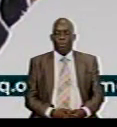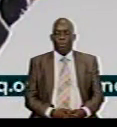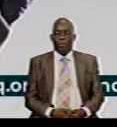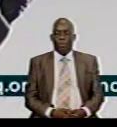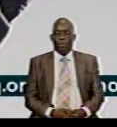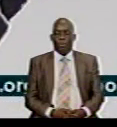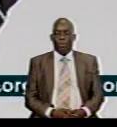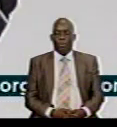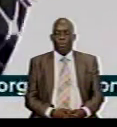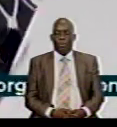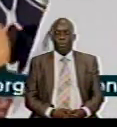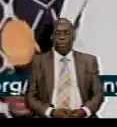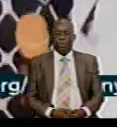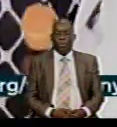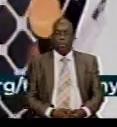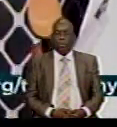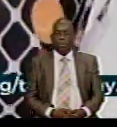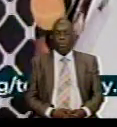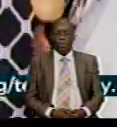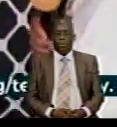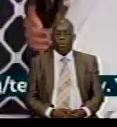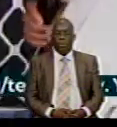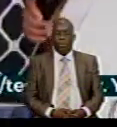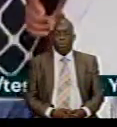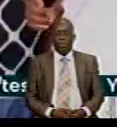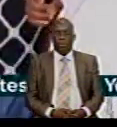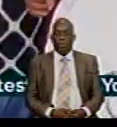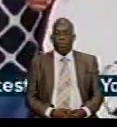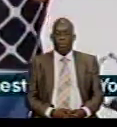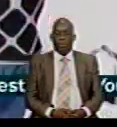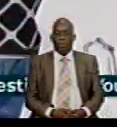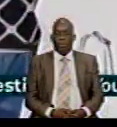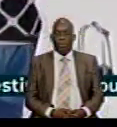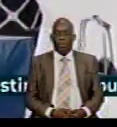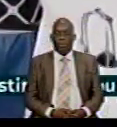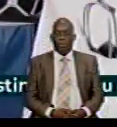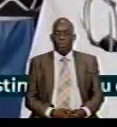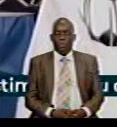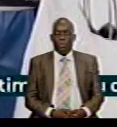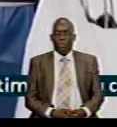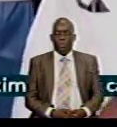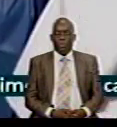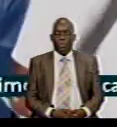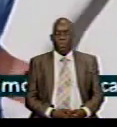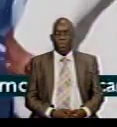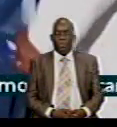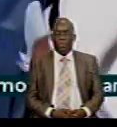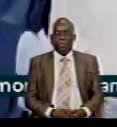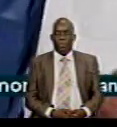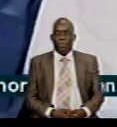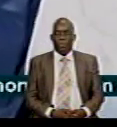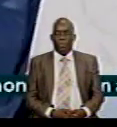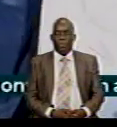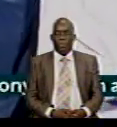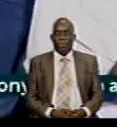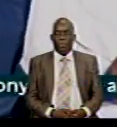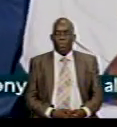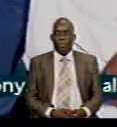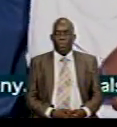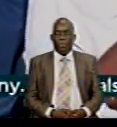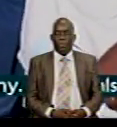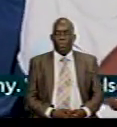I've been hanging it up like this for a very long time now, for about 4 years today. So actually, this is my first time of putting